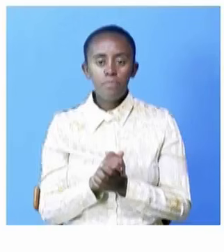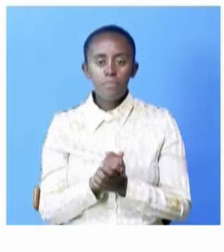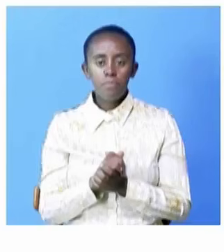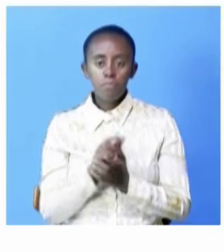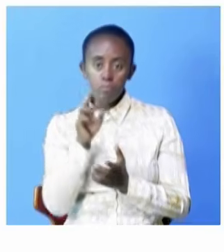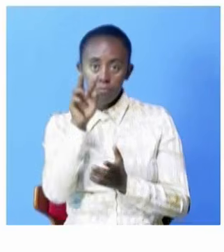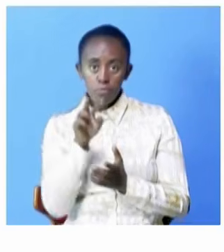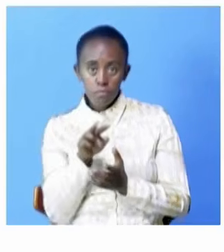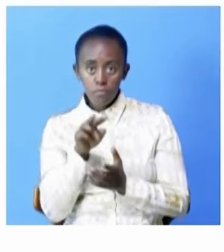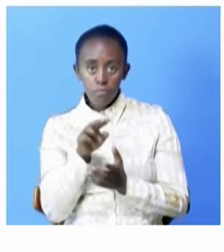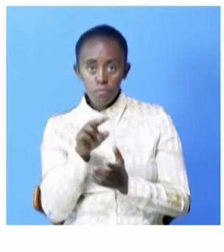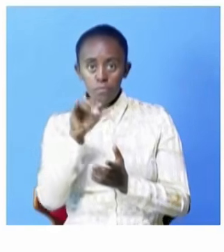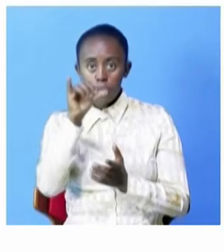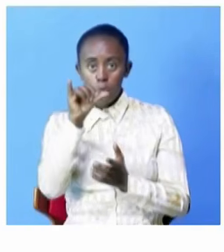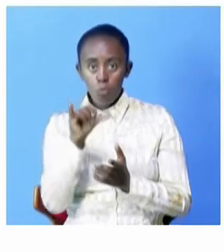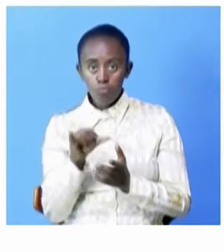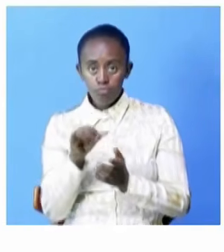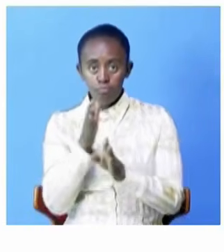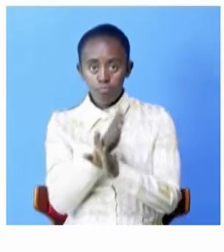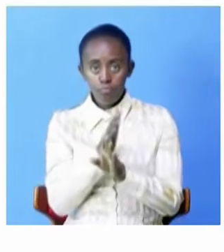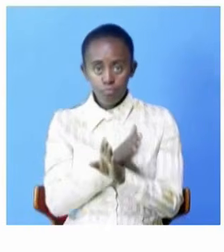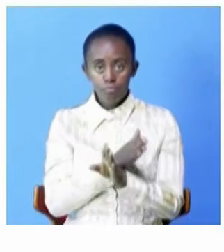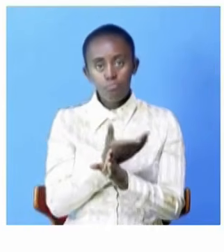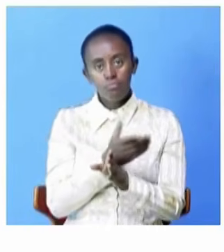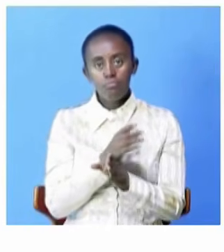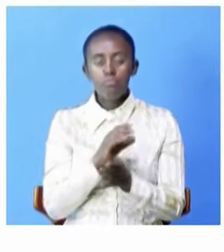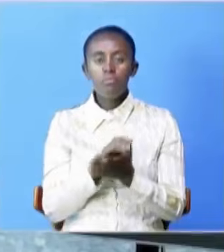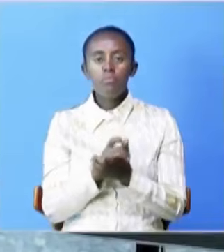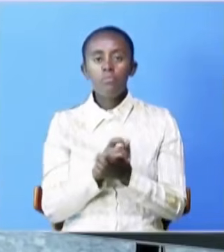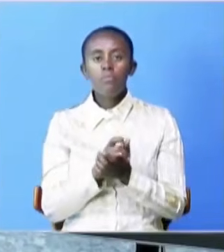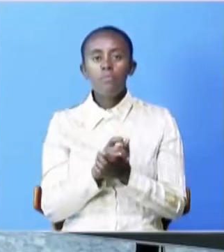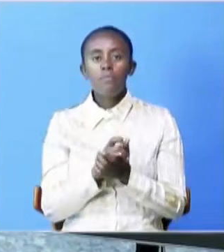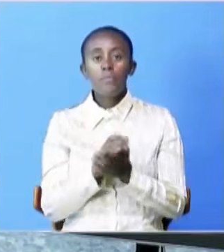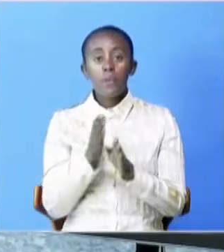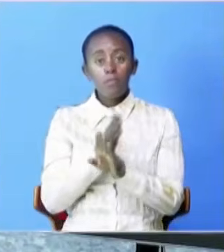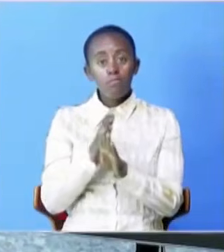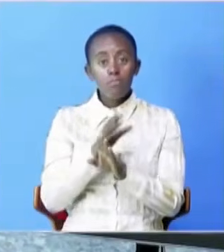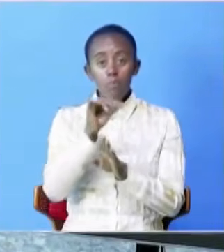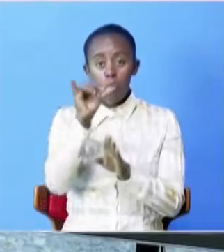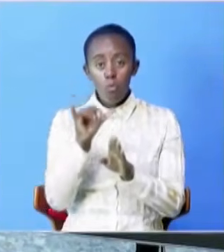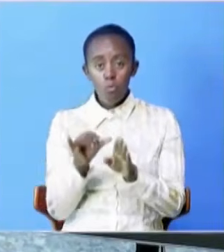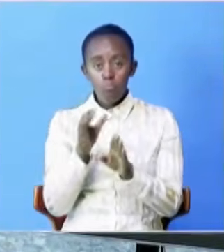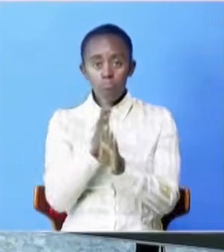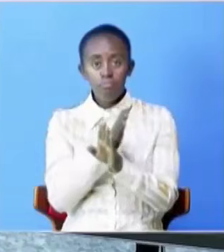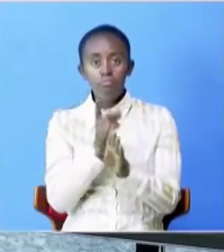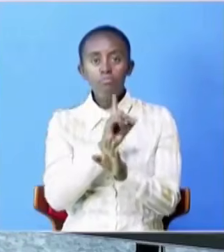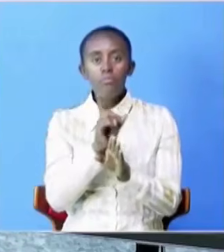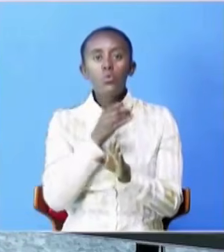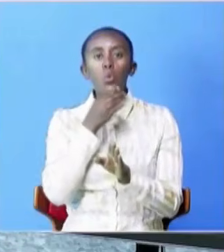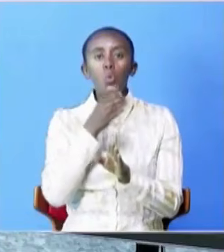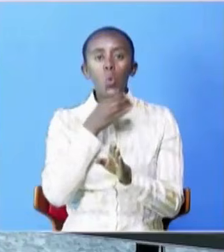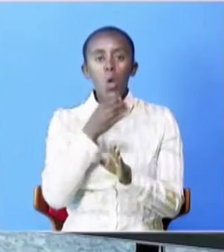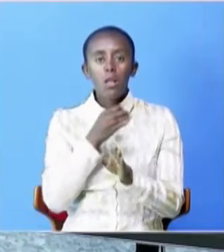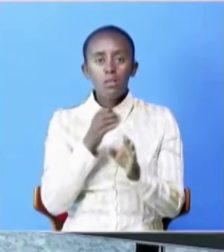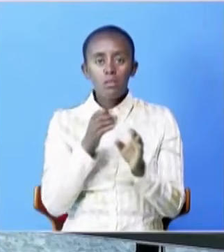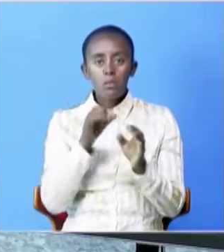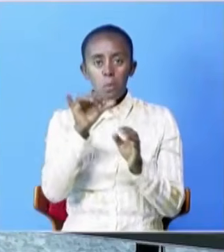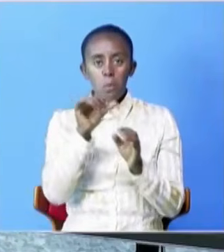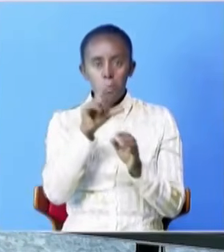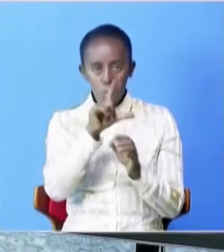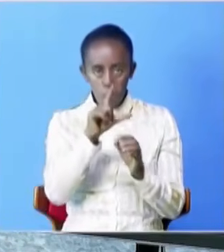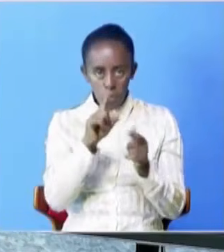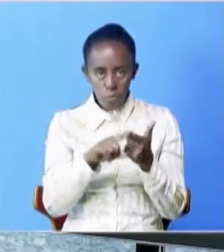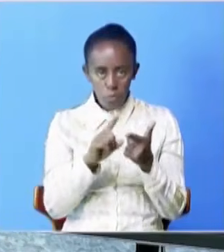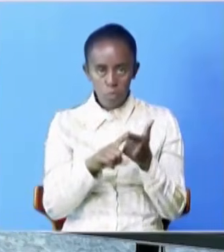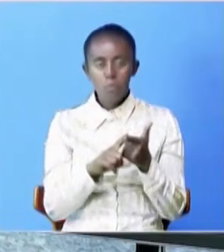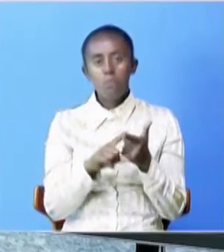If you see here, they all end in Y. But before them, there is what? A consonant. A consonant.